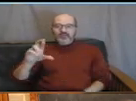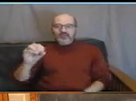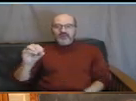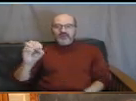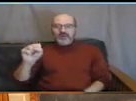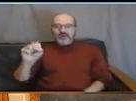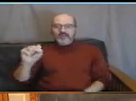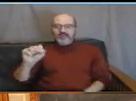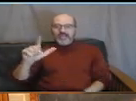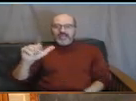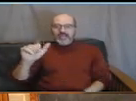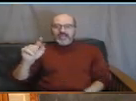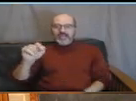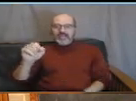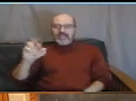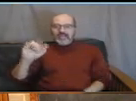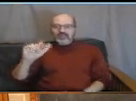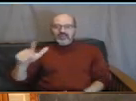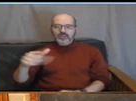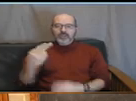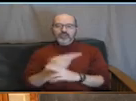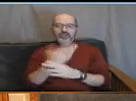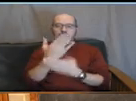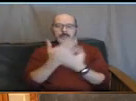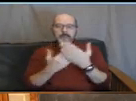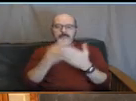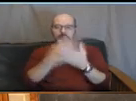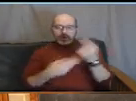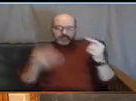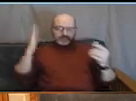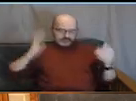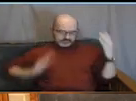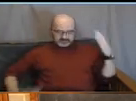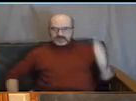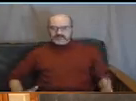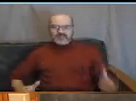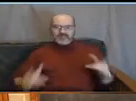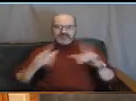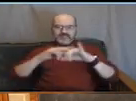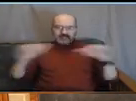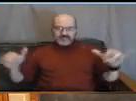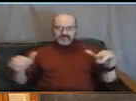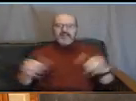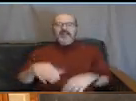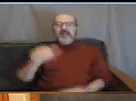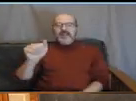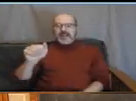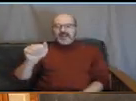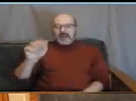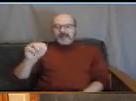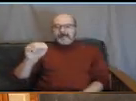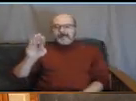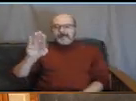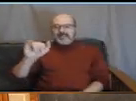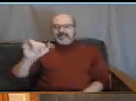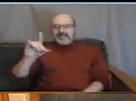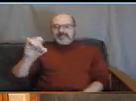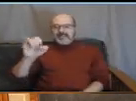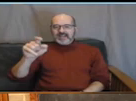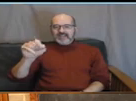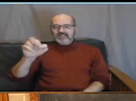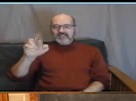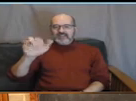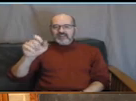cross-lateral, using both sides of our body equally. Or, another word, ambidexterity. You know, we talk about that in our sports